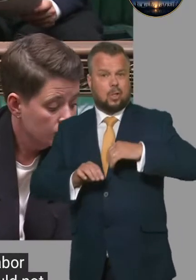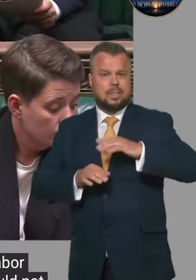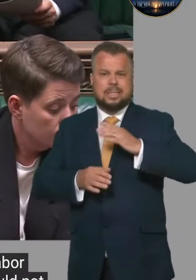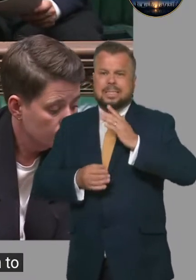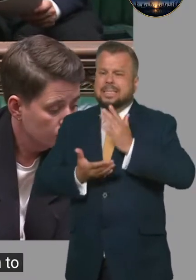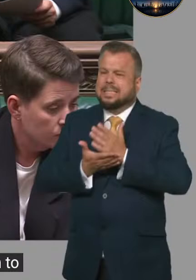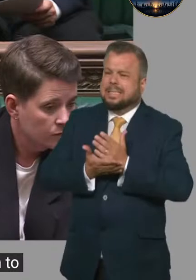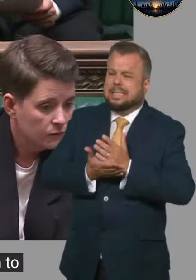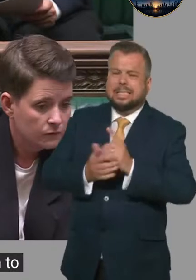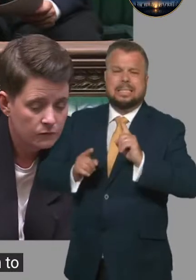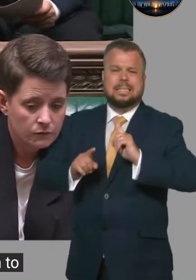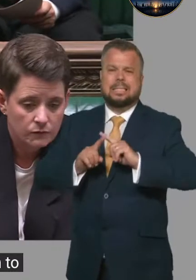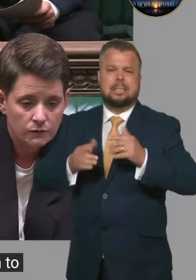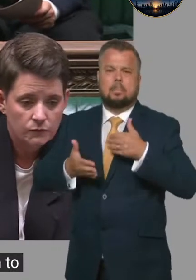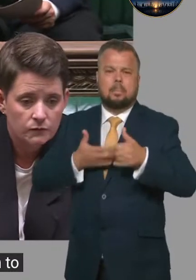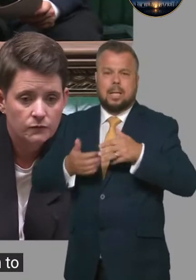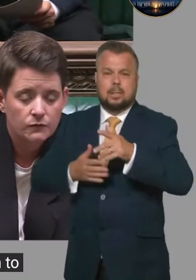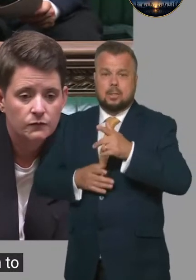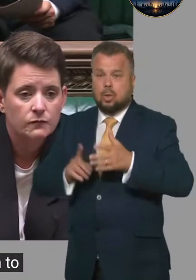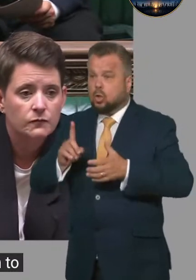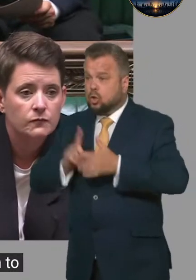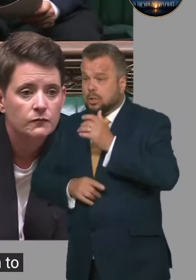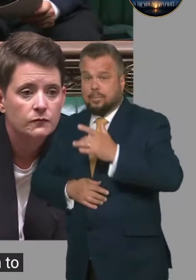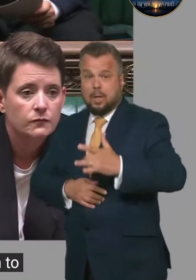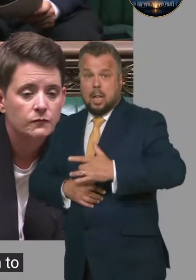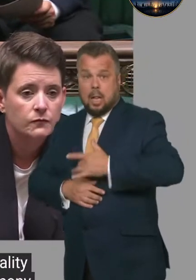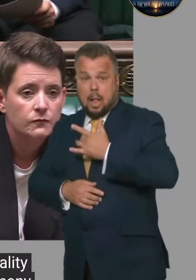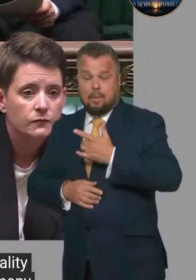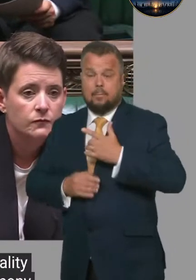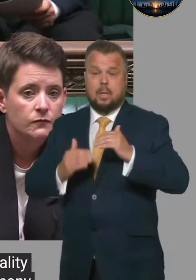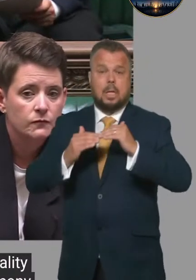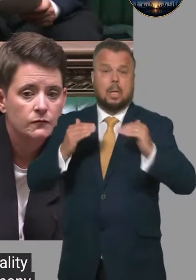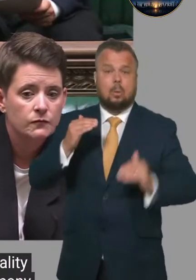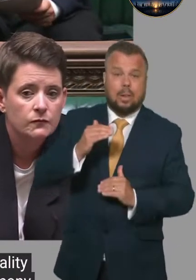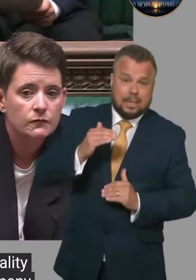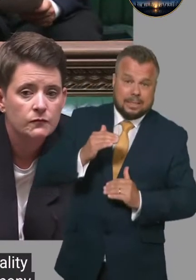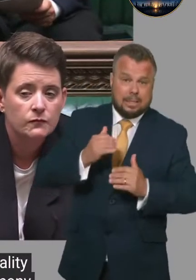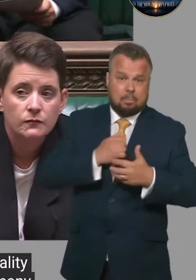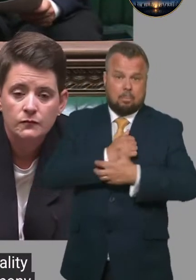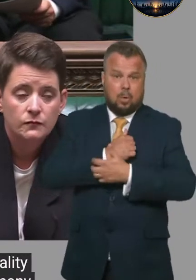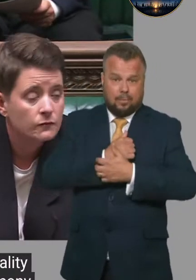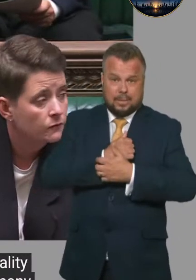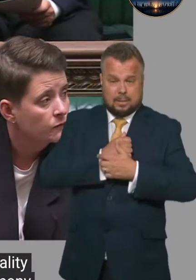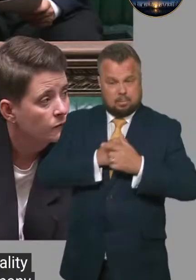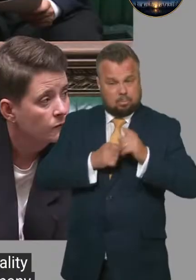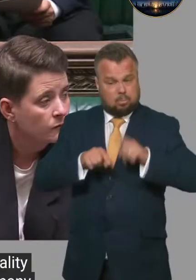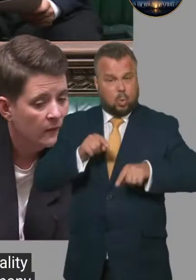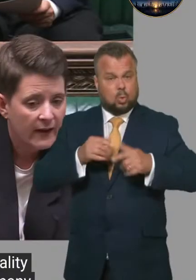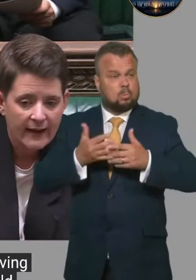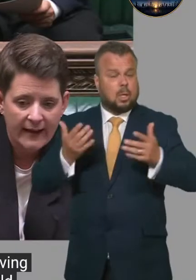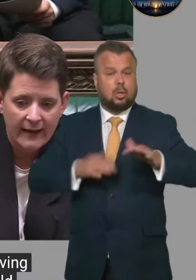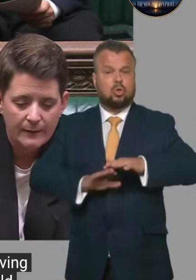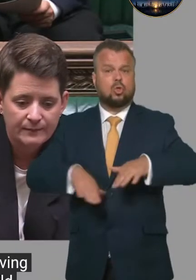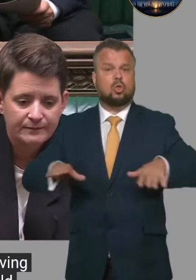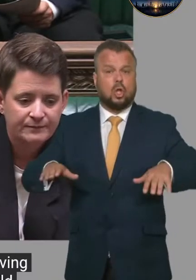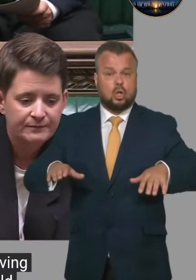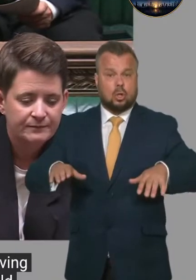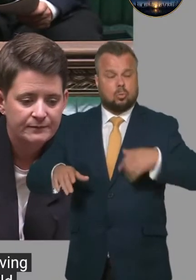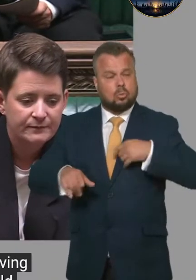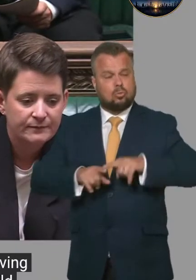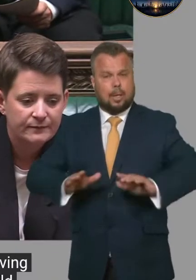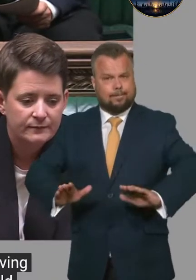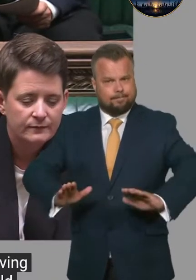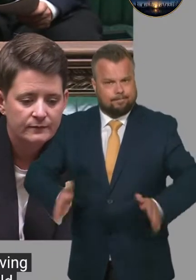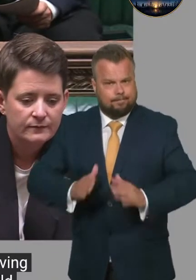the 2-child limit, rolling out free childcare, Best Start family hubs, free breakfast clubs and expanding free school meals. And our child